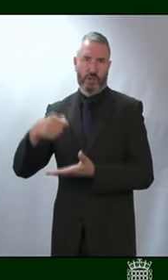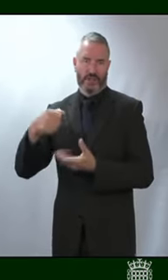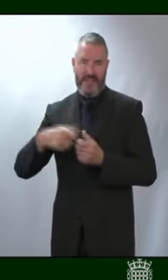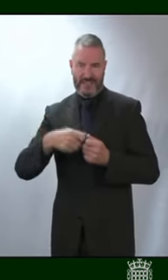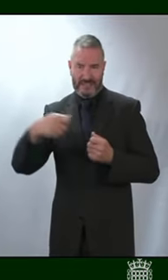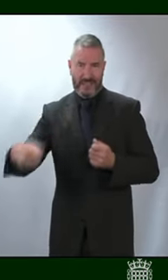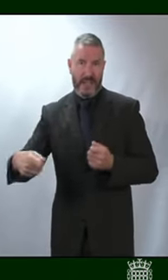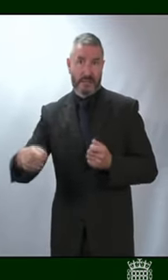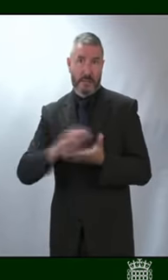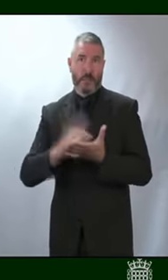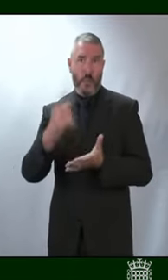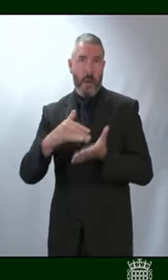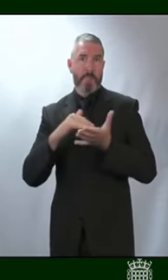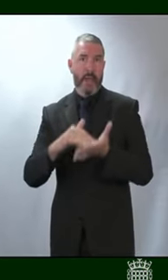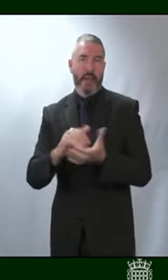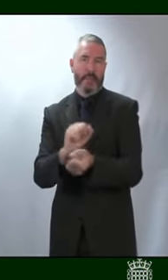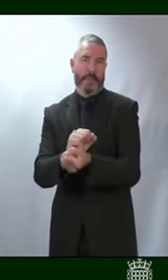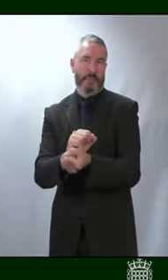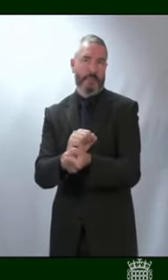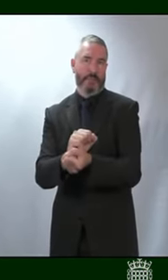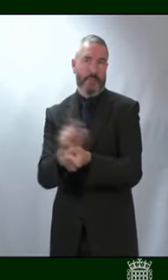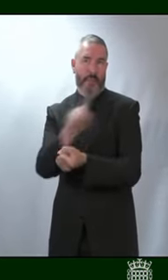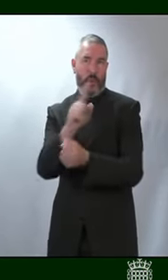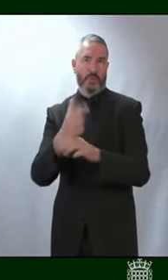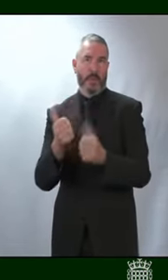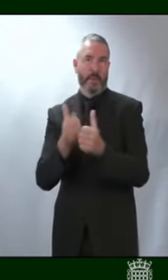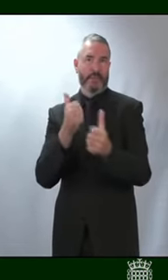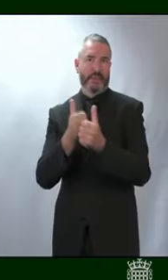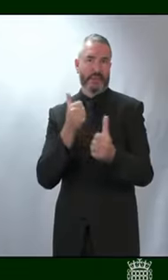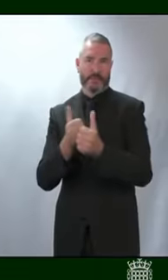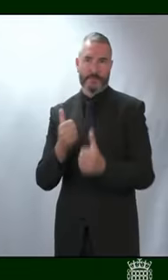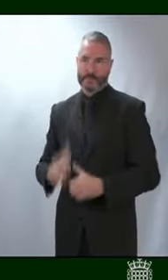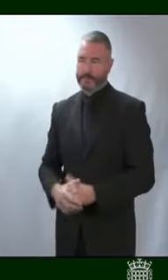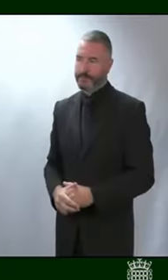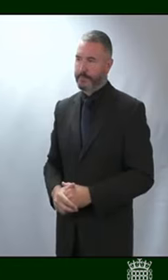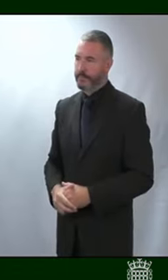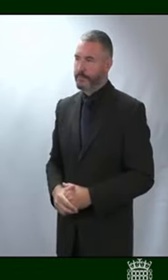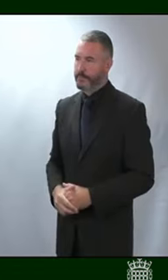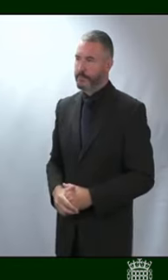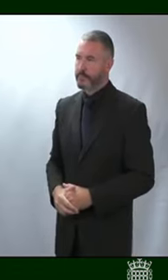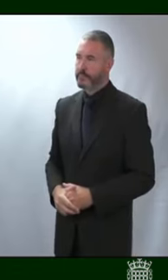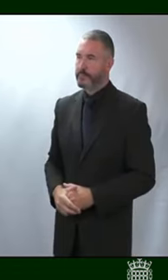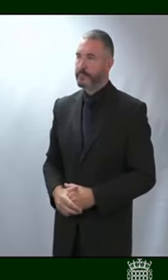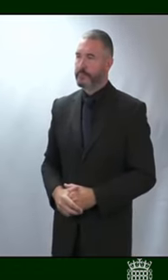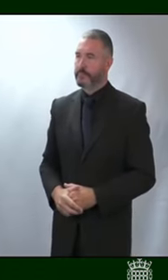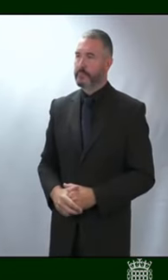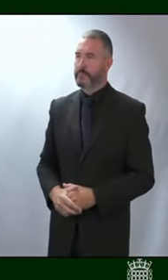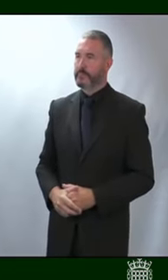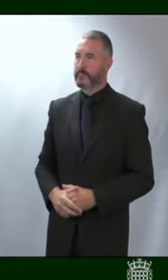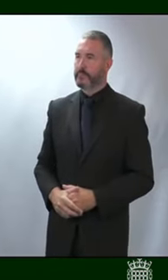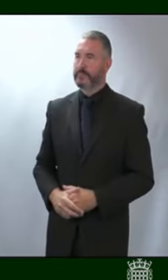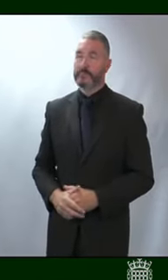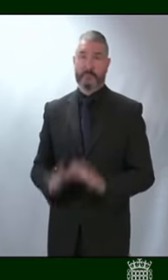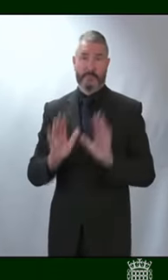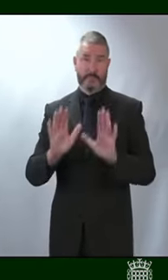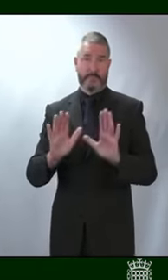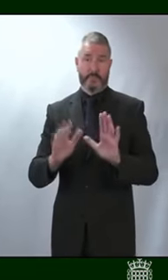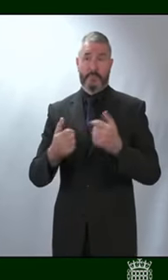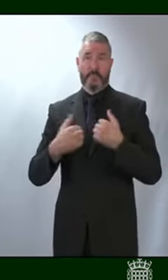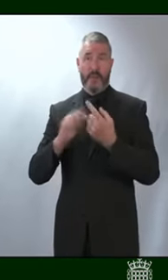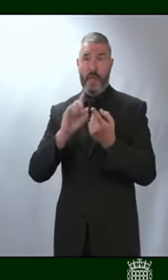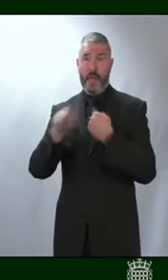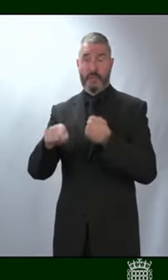million workers being sold onto the scrap heap by this Government? Prime Minister. What I can certainly tell him is that, of course, the